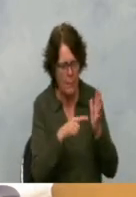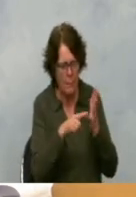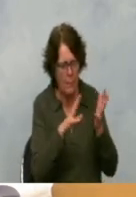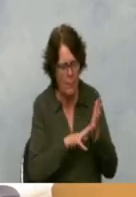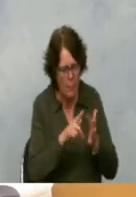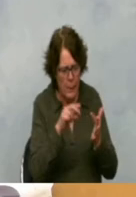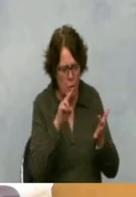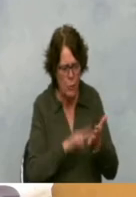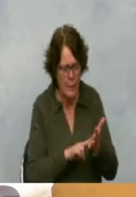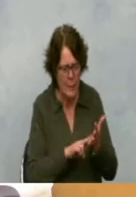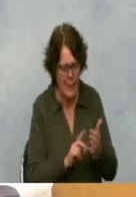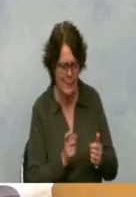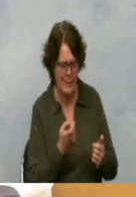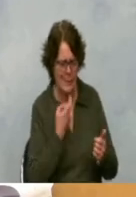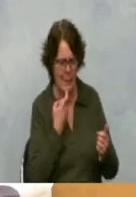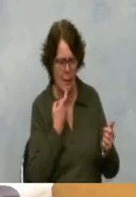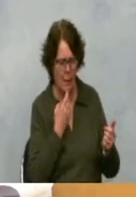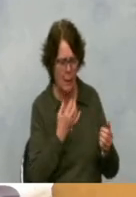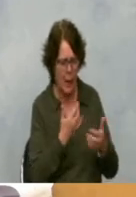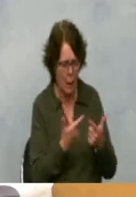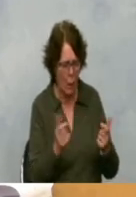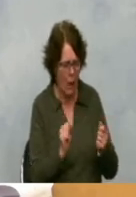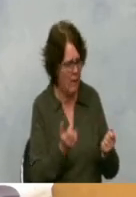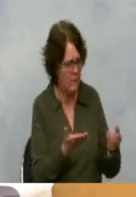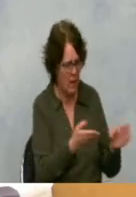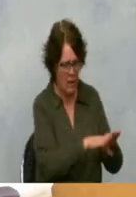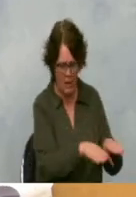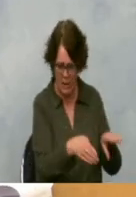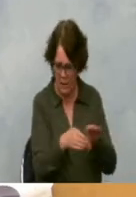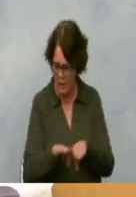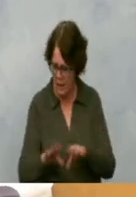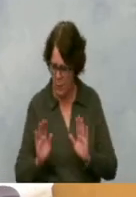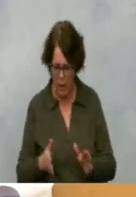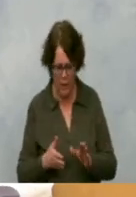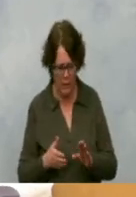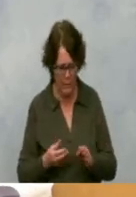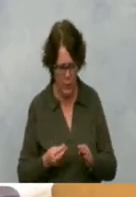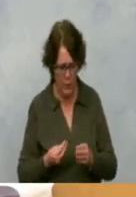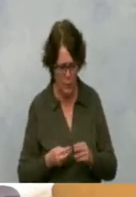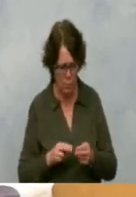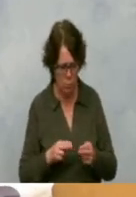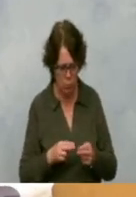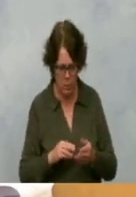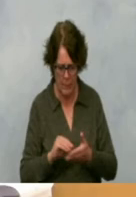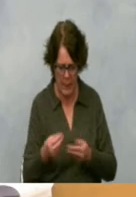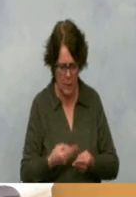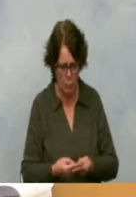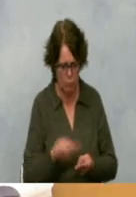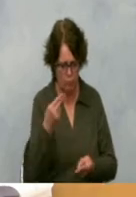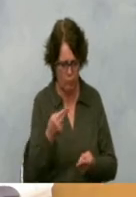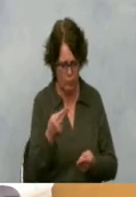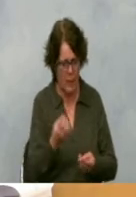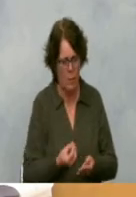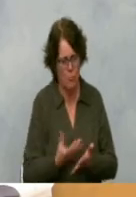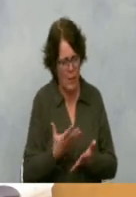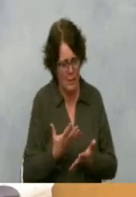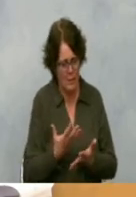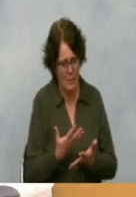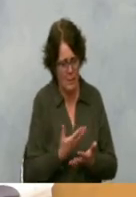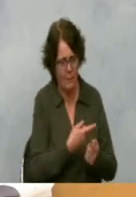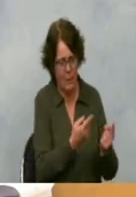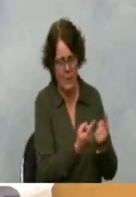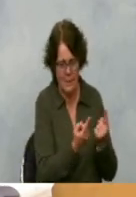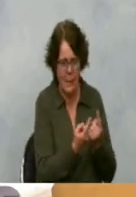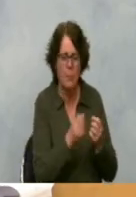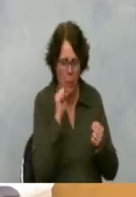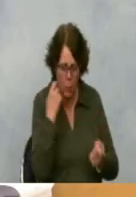steel have closed off, right, and we're left having to pay increased inflationary prices for commodities. We will look